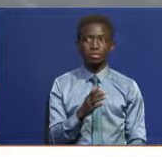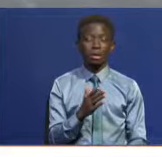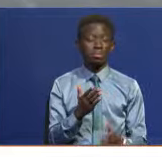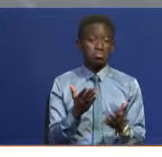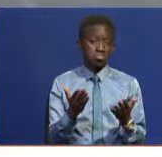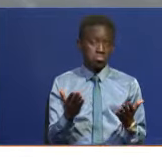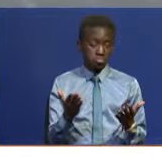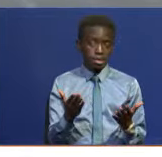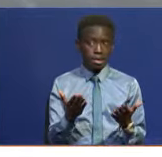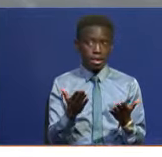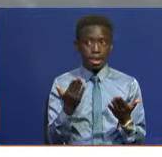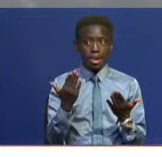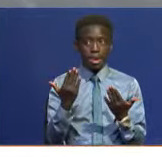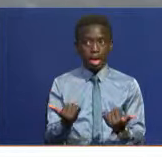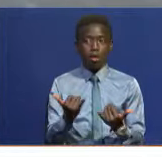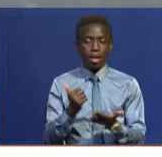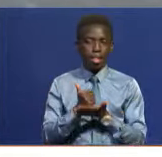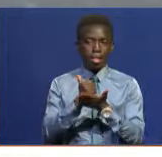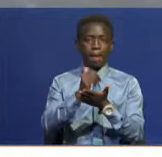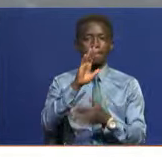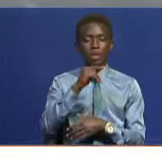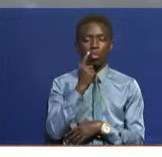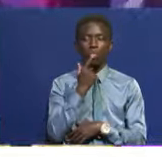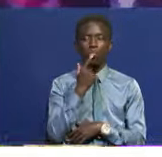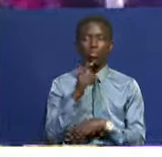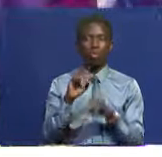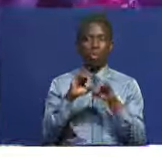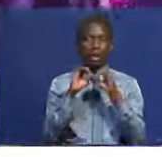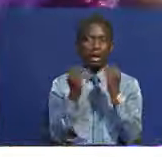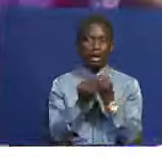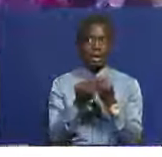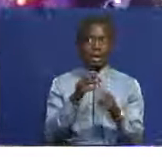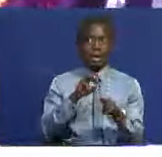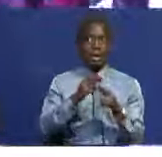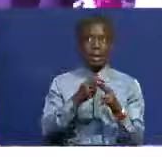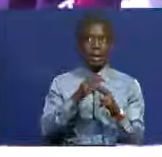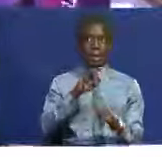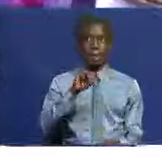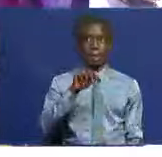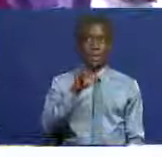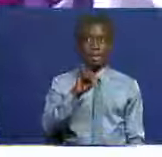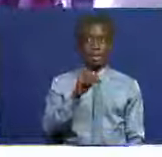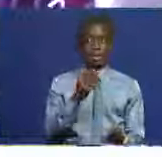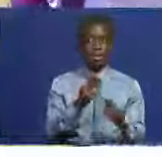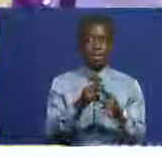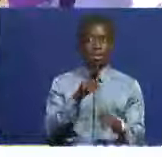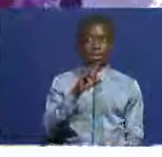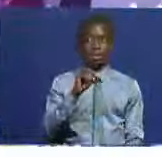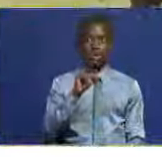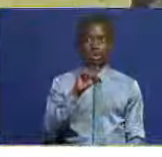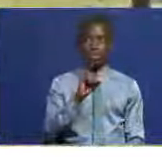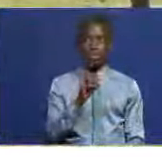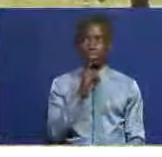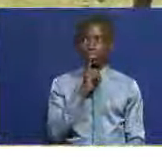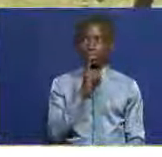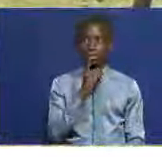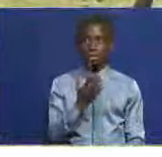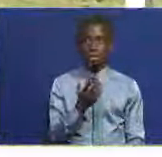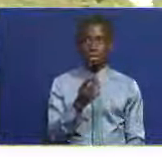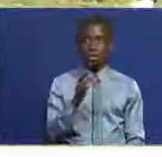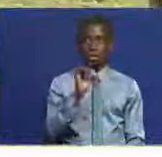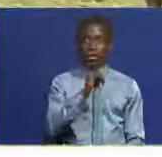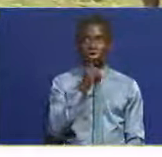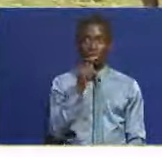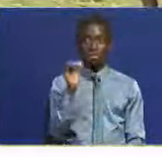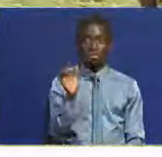Hope of Change organization. According to Mary Tarok Nrono, who is in charge of the organization, there is need for the victims of alcoholism